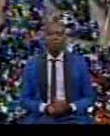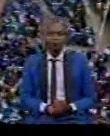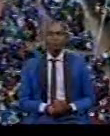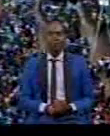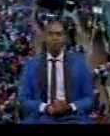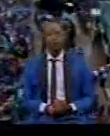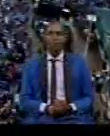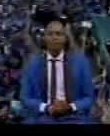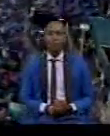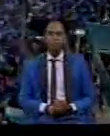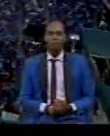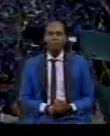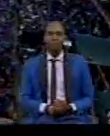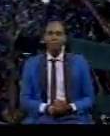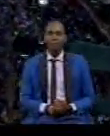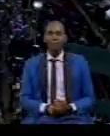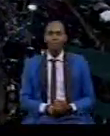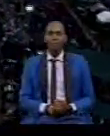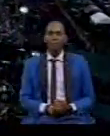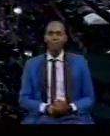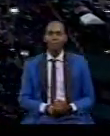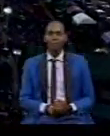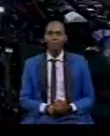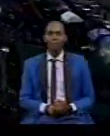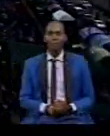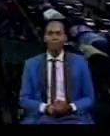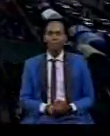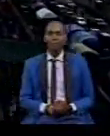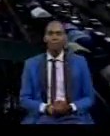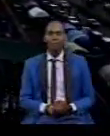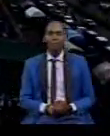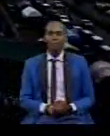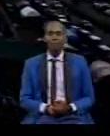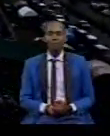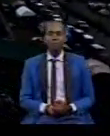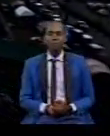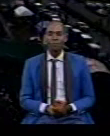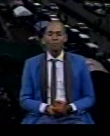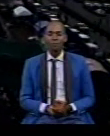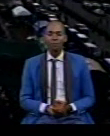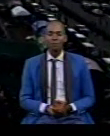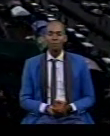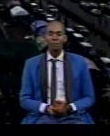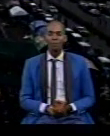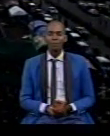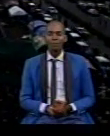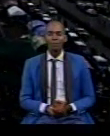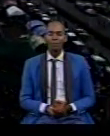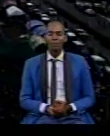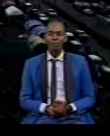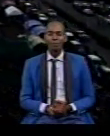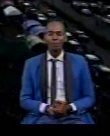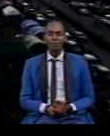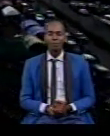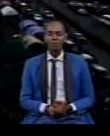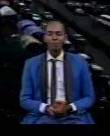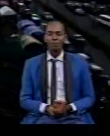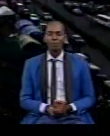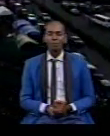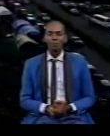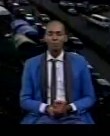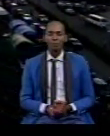Thursday, Friday, Saturday, today Sunday, we'll be